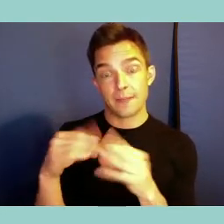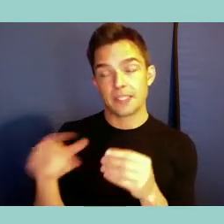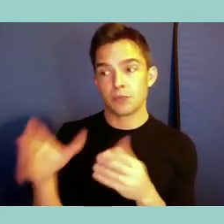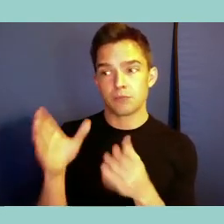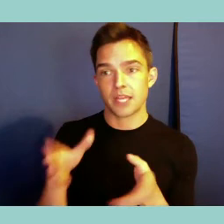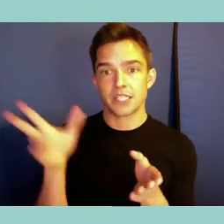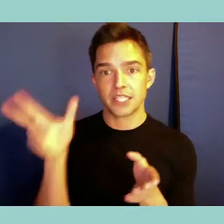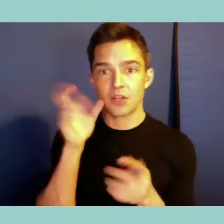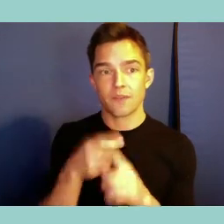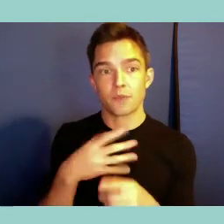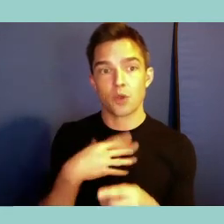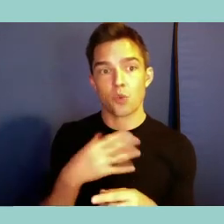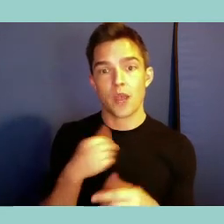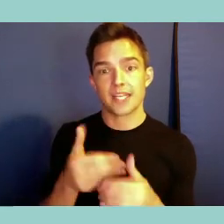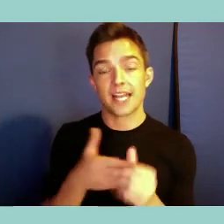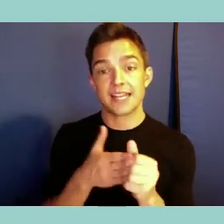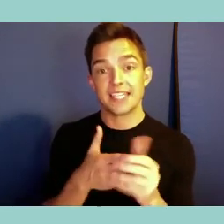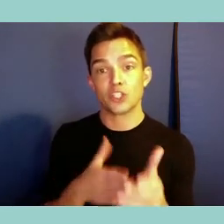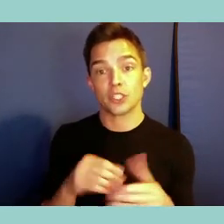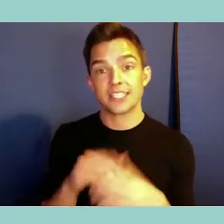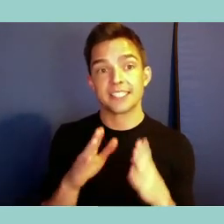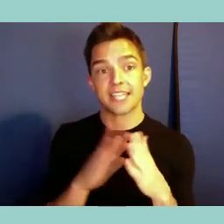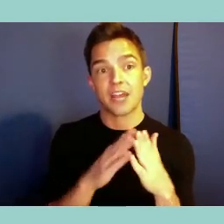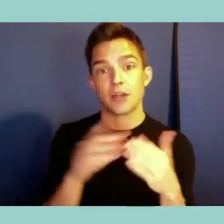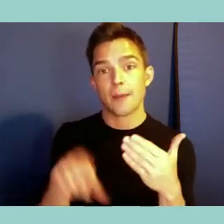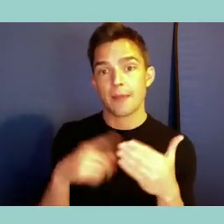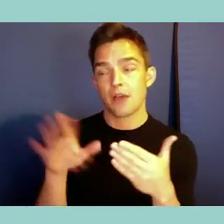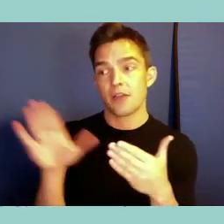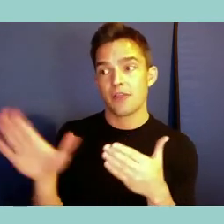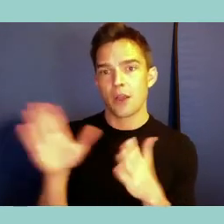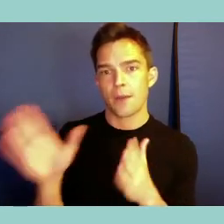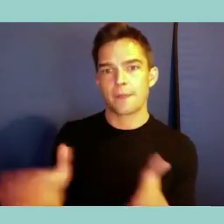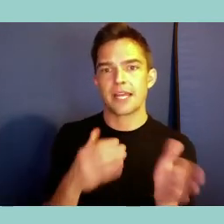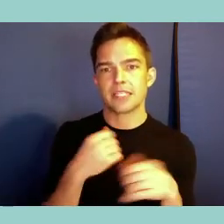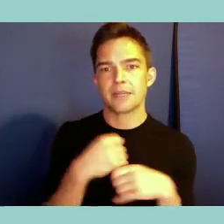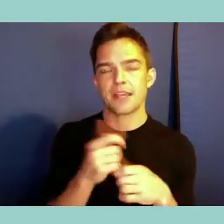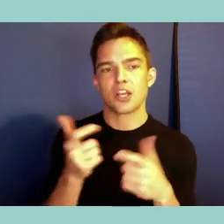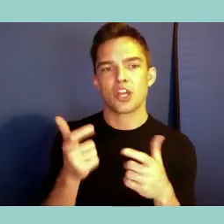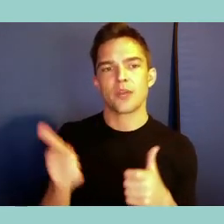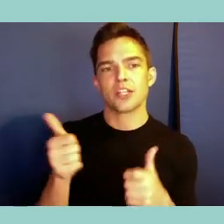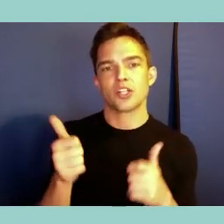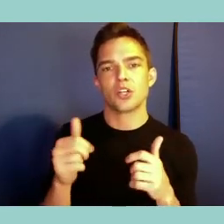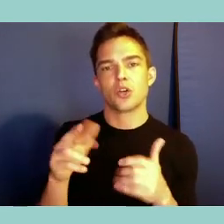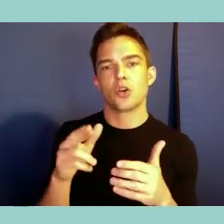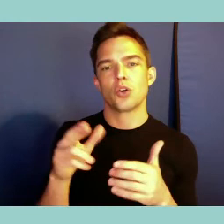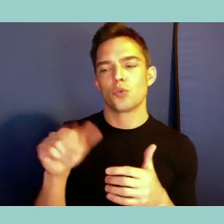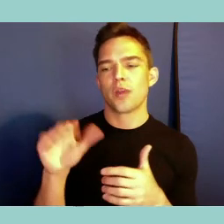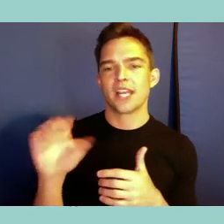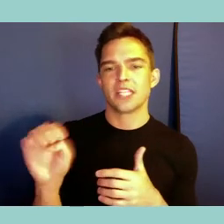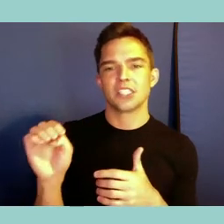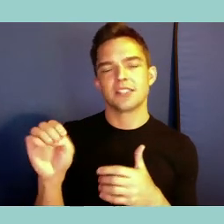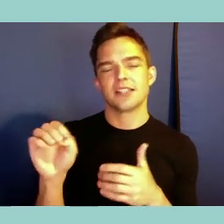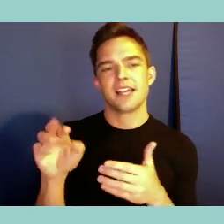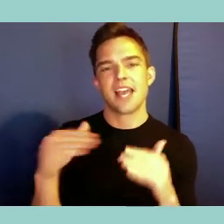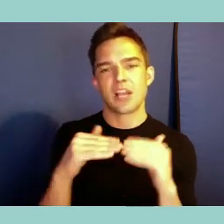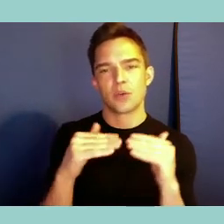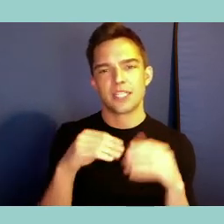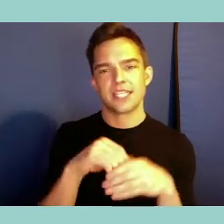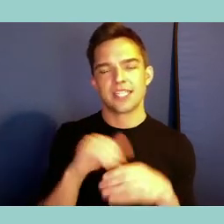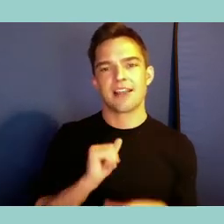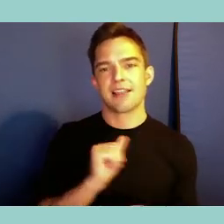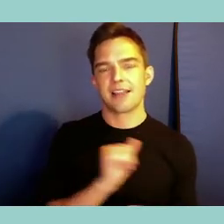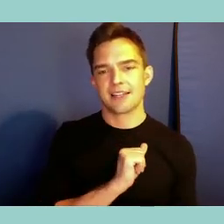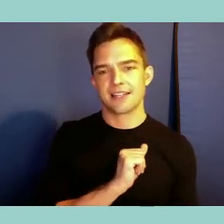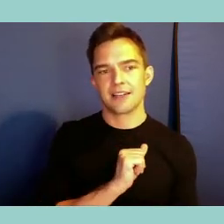hear from the white leaders in town about their plan to create greater racial equity in the city of Atlanta.